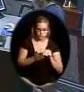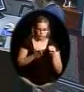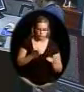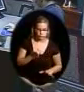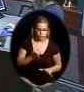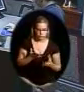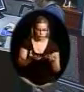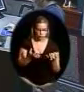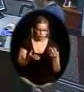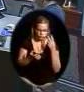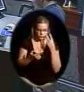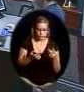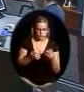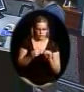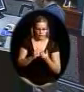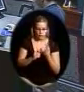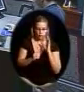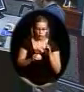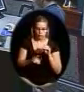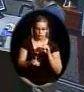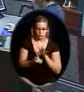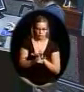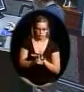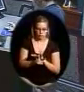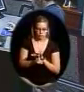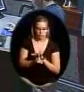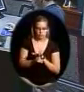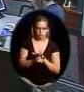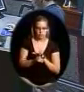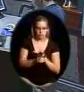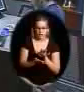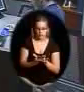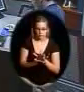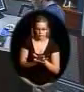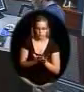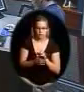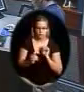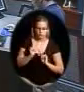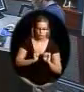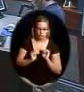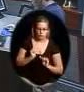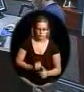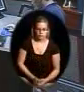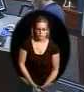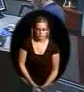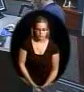see how that is going to have an impact on academic performance.